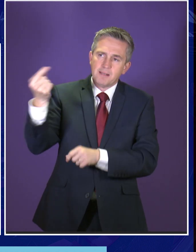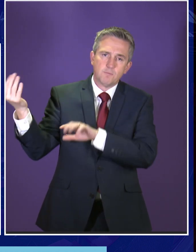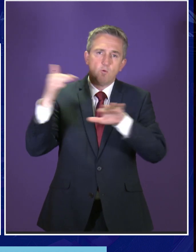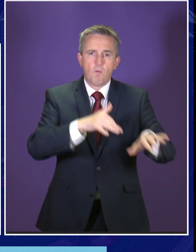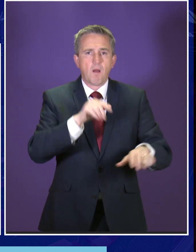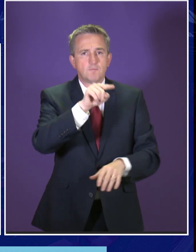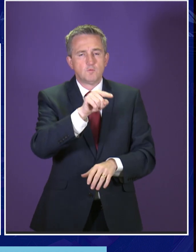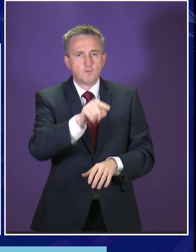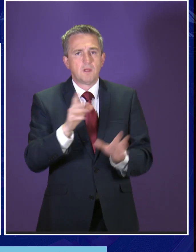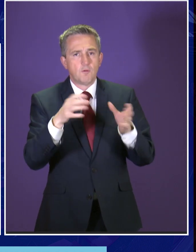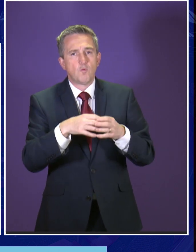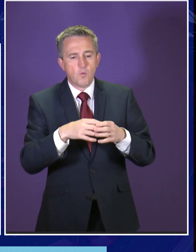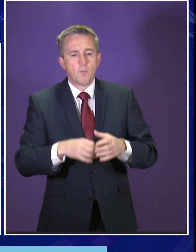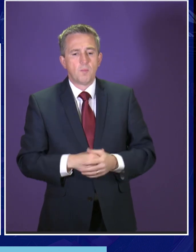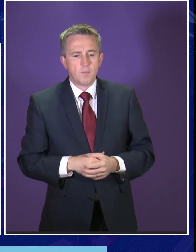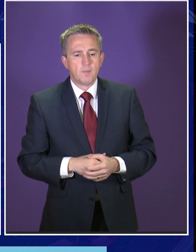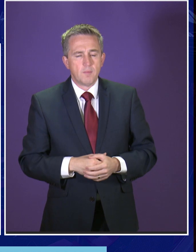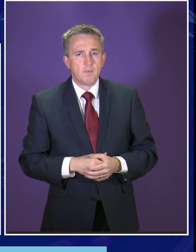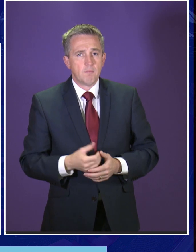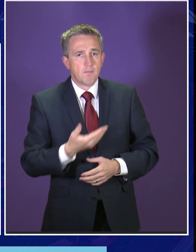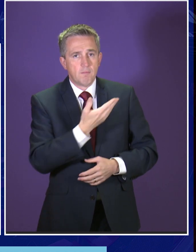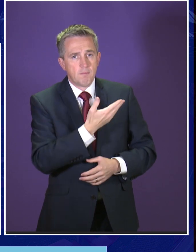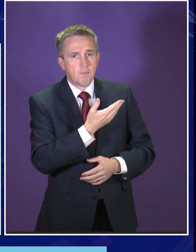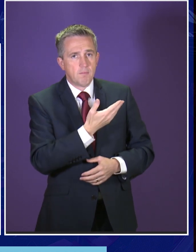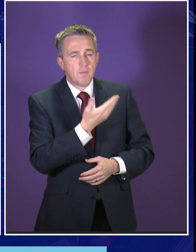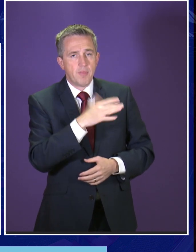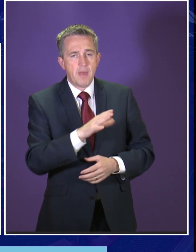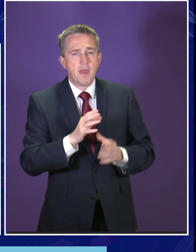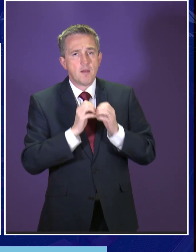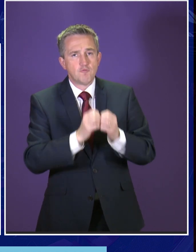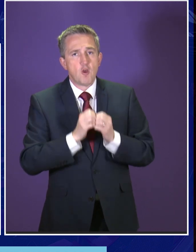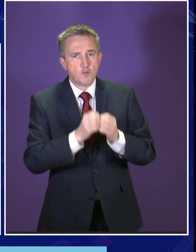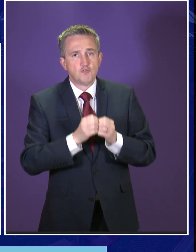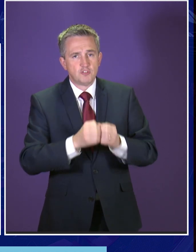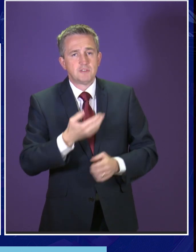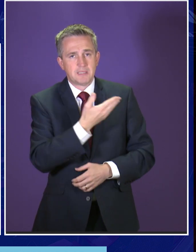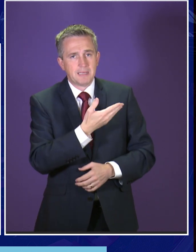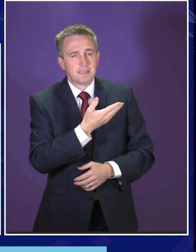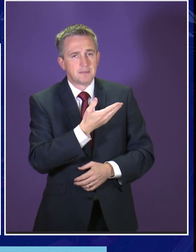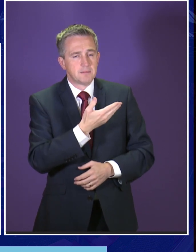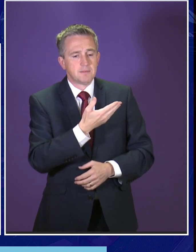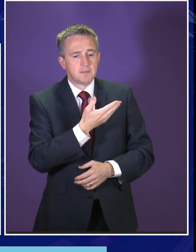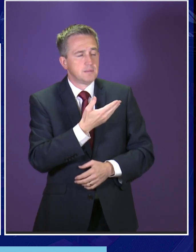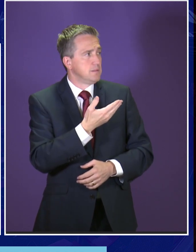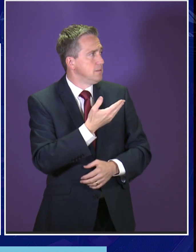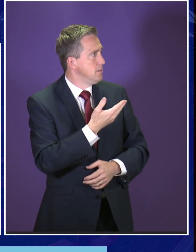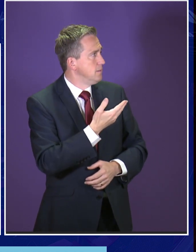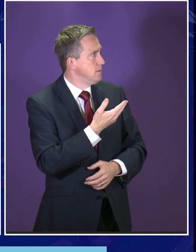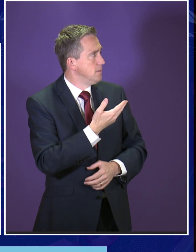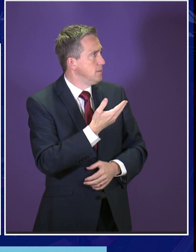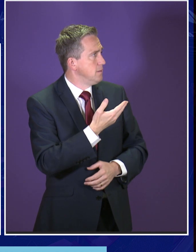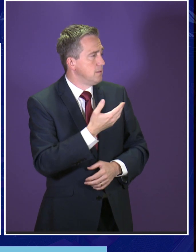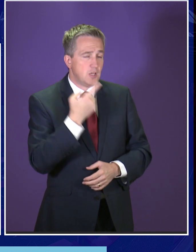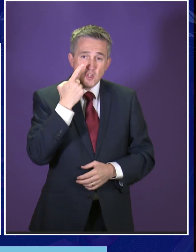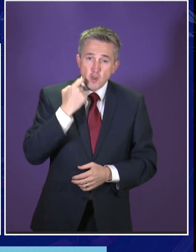there. You can see them rehearsing in this very incongruous situation of a rehearsal studio, and